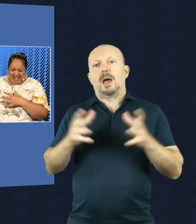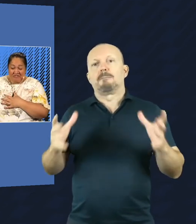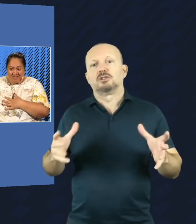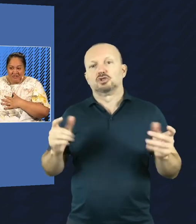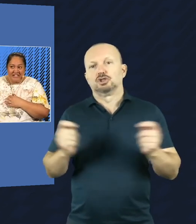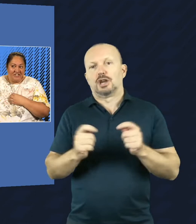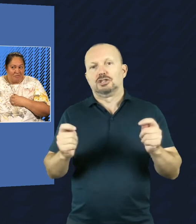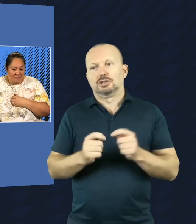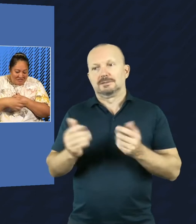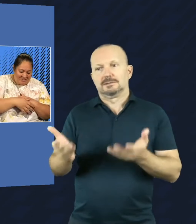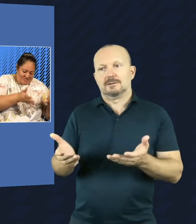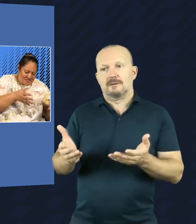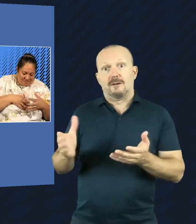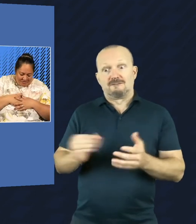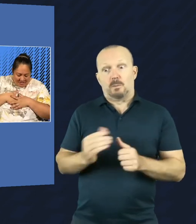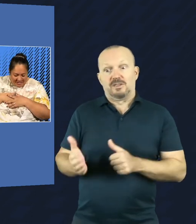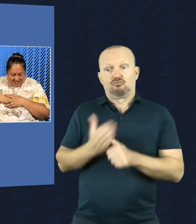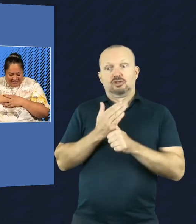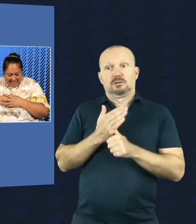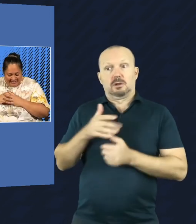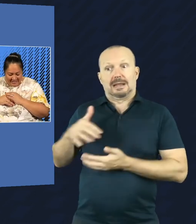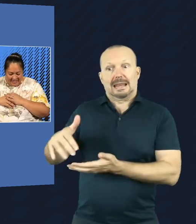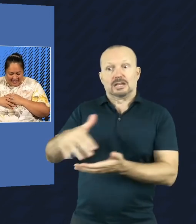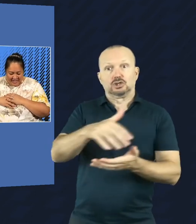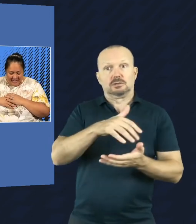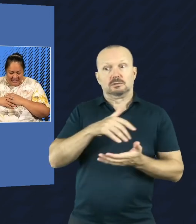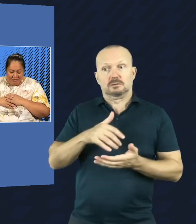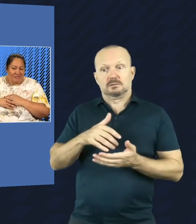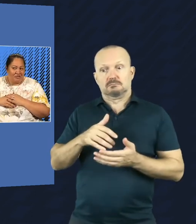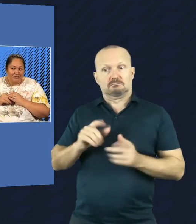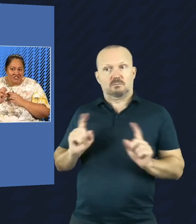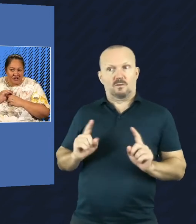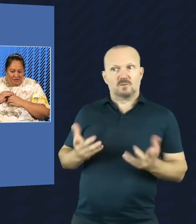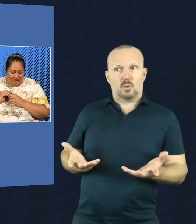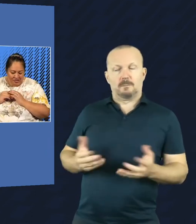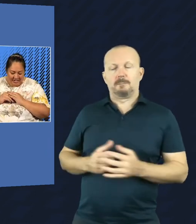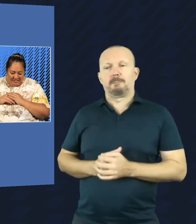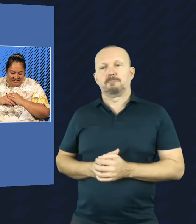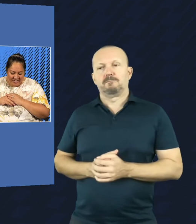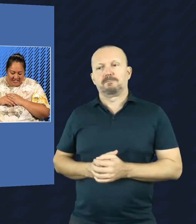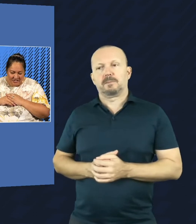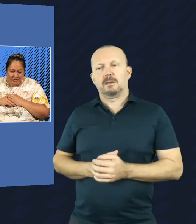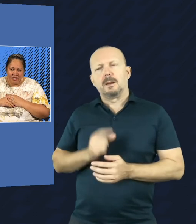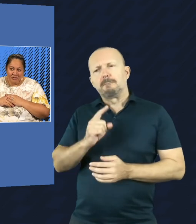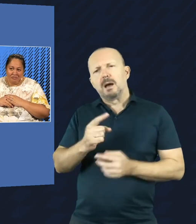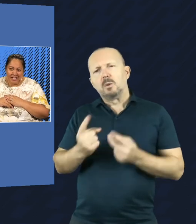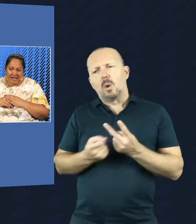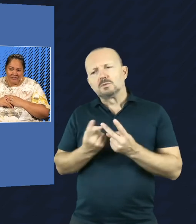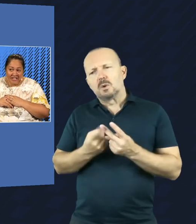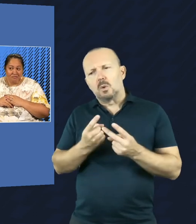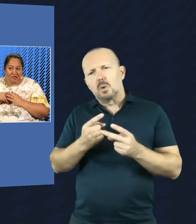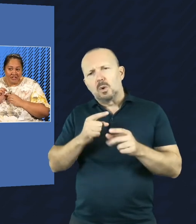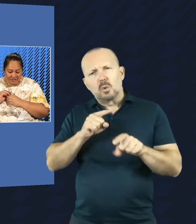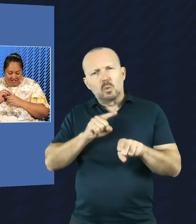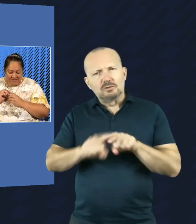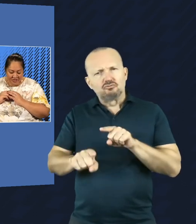from the original collection purpose. So we've got things like that. But we also try to understand maybe how